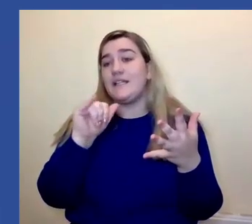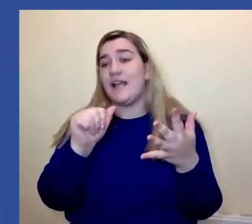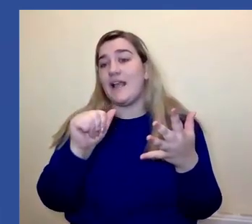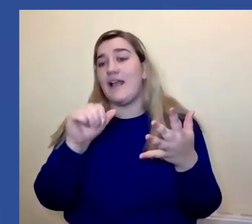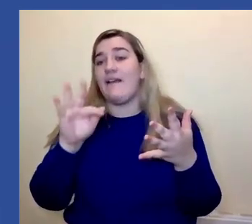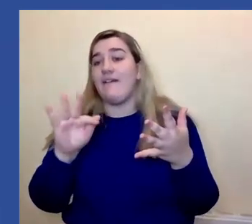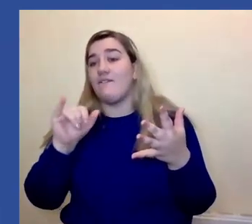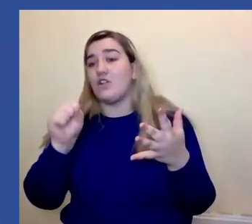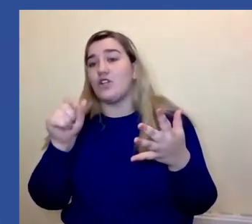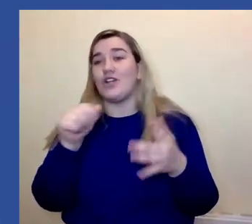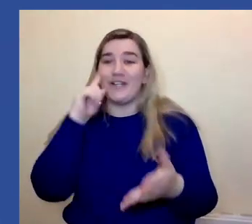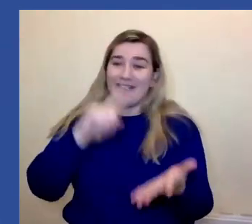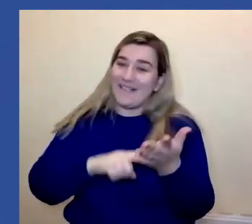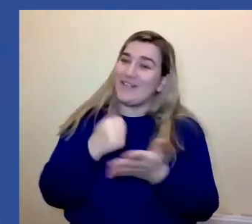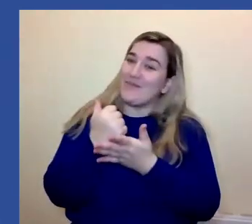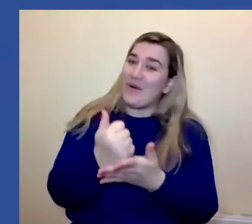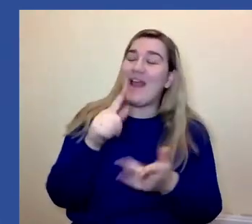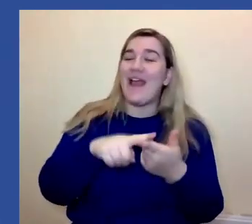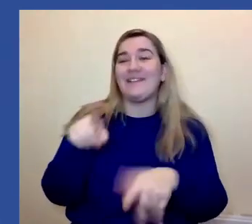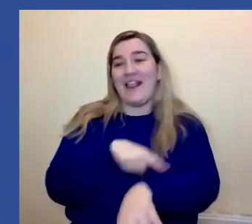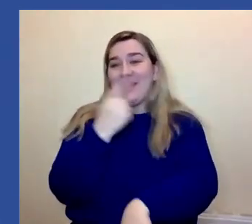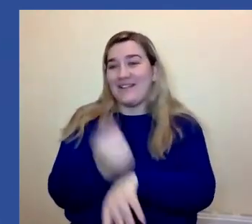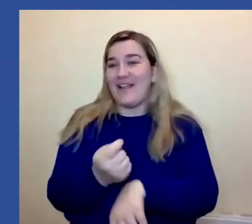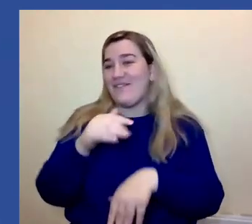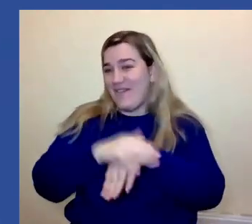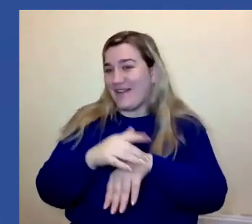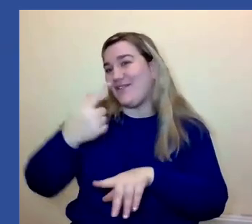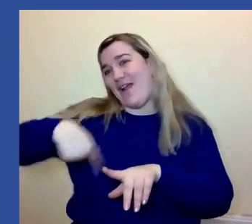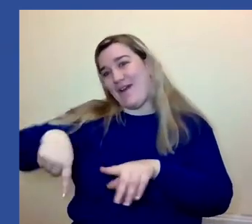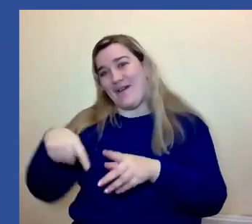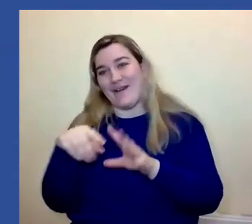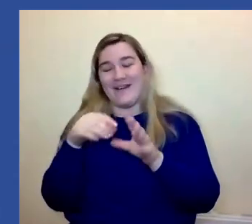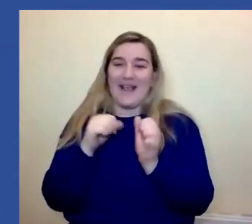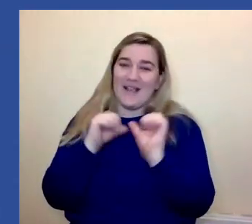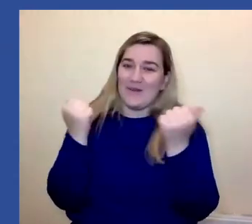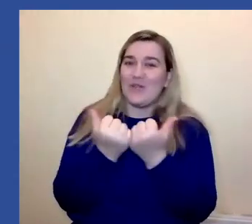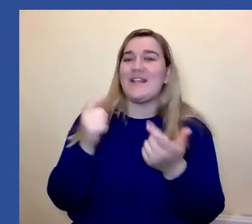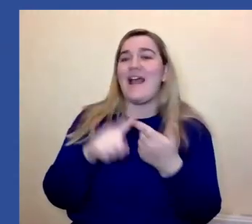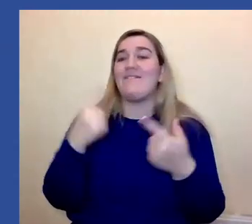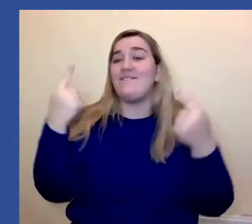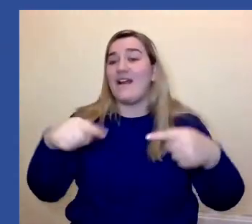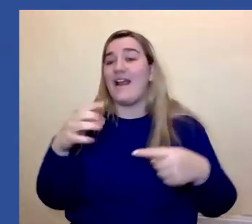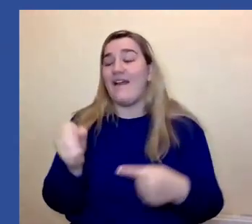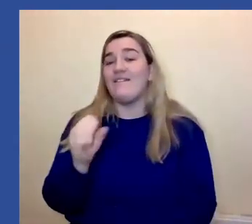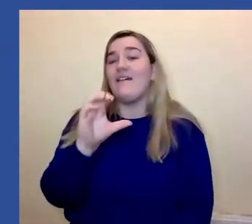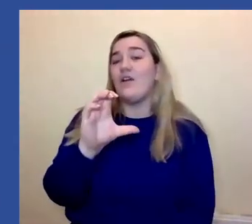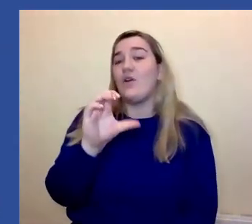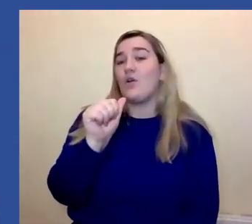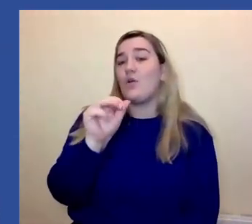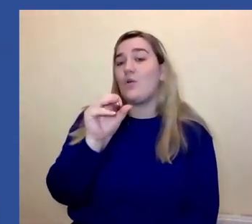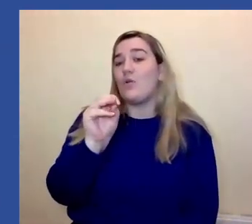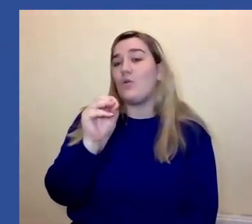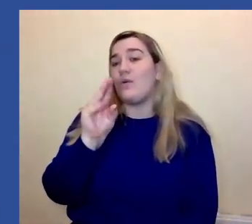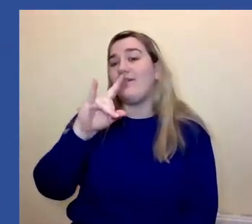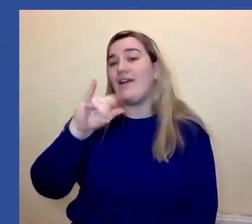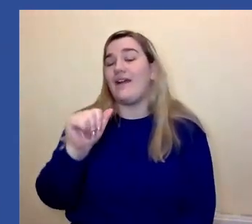Support Champion and long-time friend of Inclusion Ireland and self-advocate. And finally, we'll have Caoimhe Gleeson from the National Office for